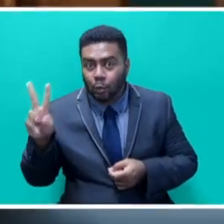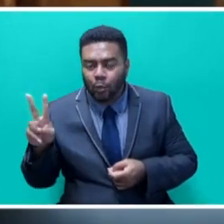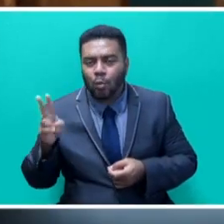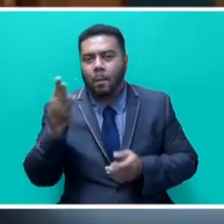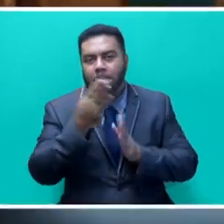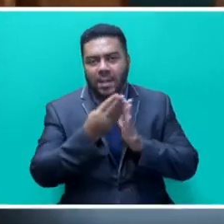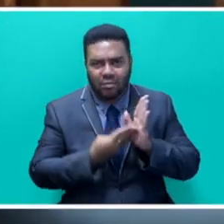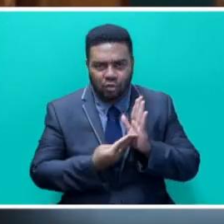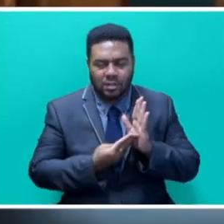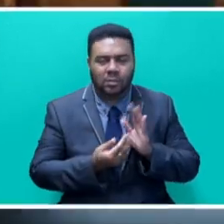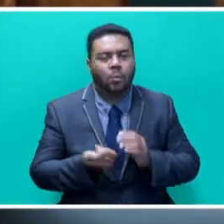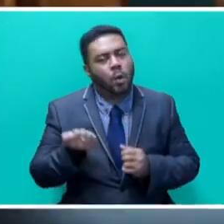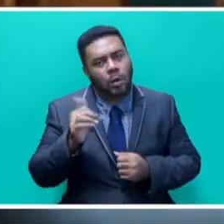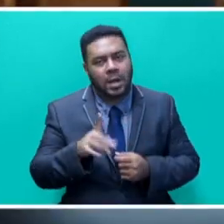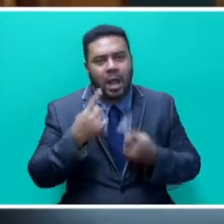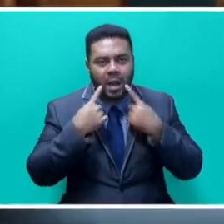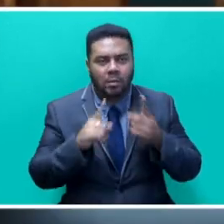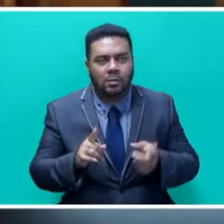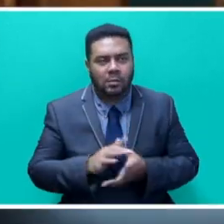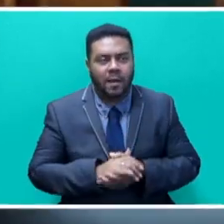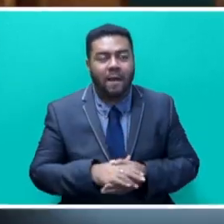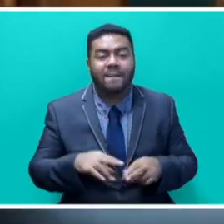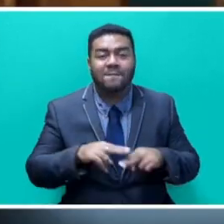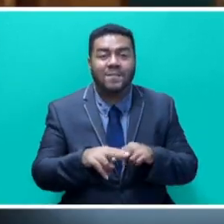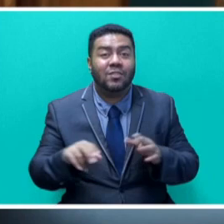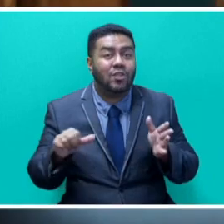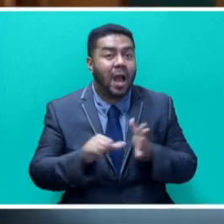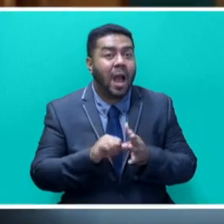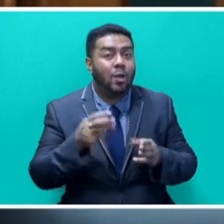Fiji Hardwood Corporation, Mr. Speaker,